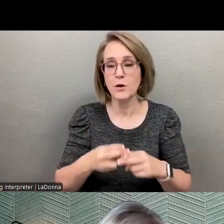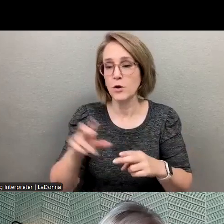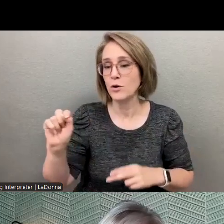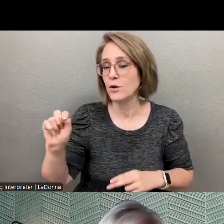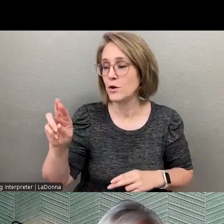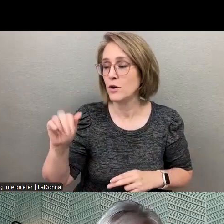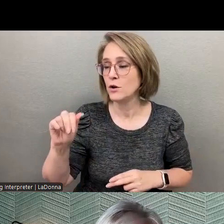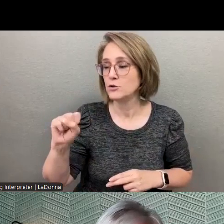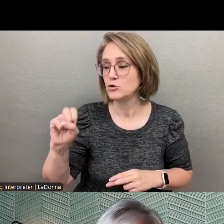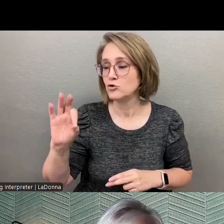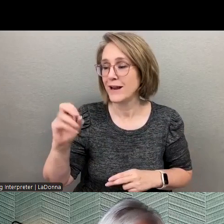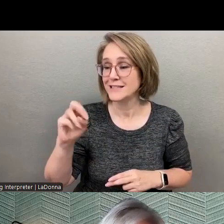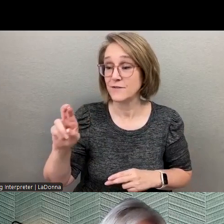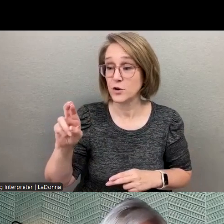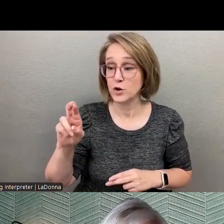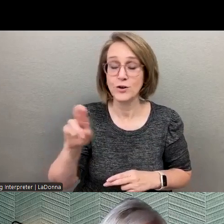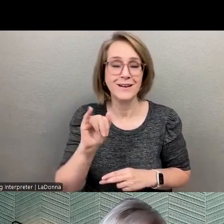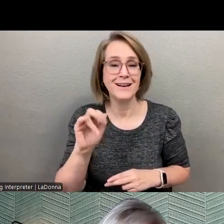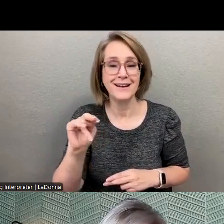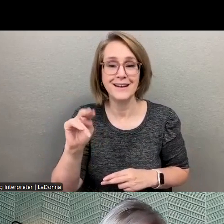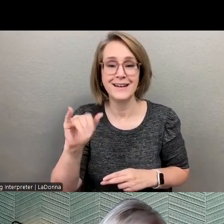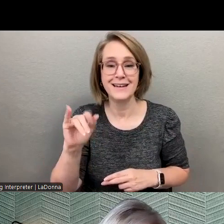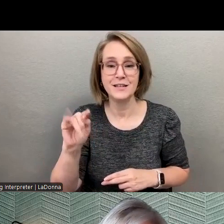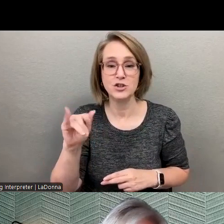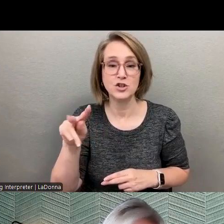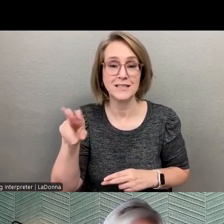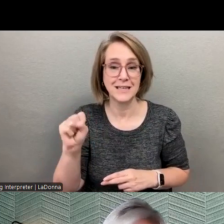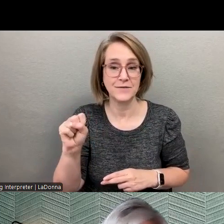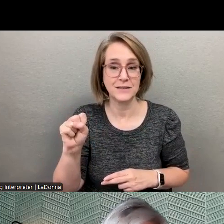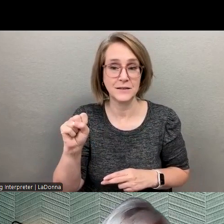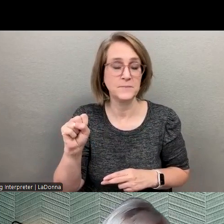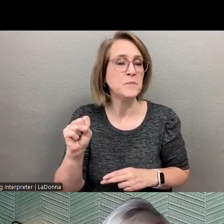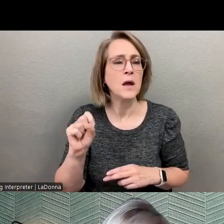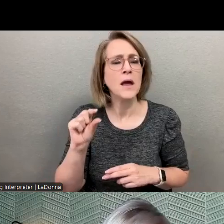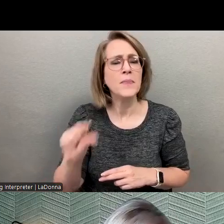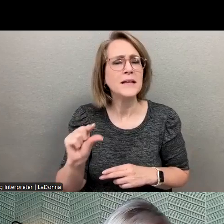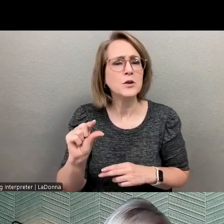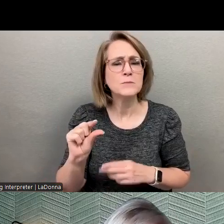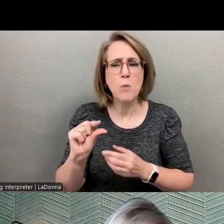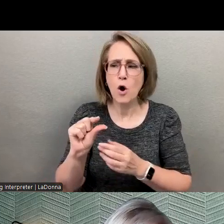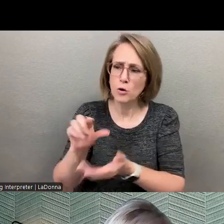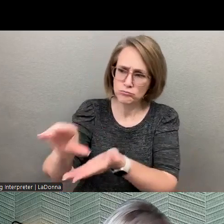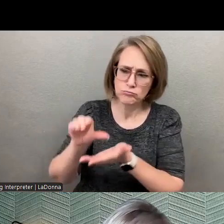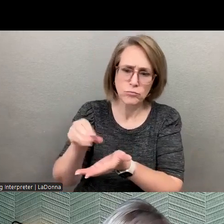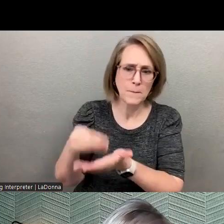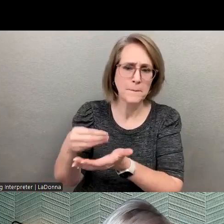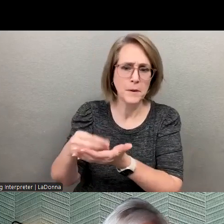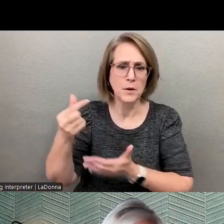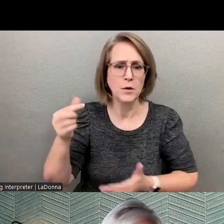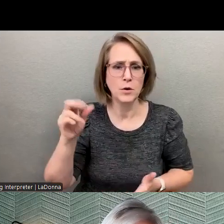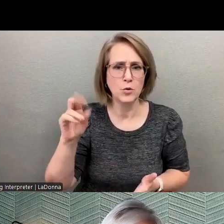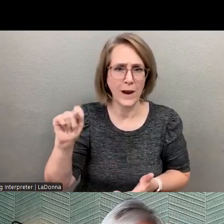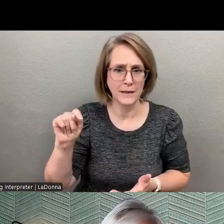transformation transfer initiatives. These are small grants that